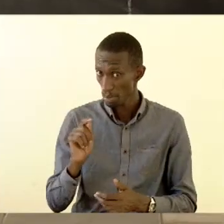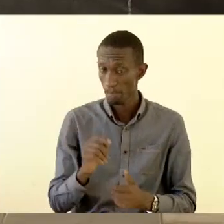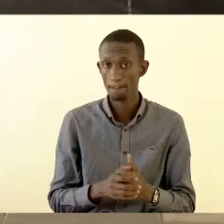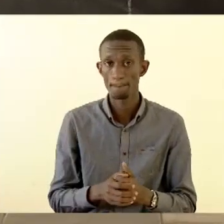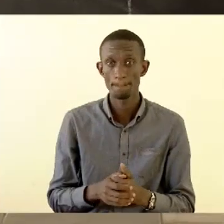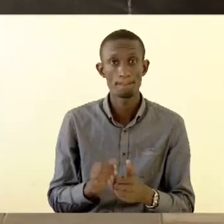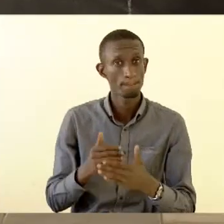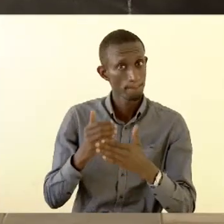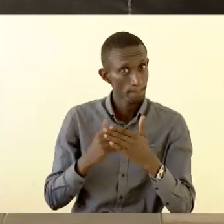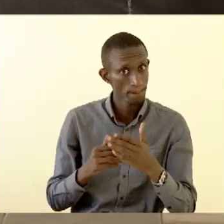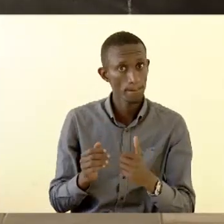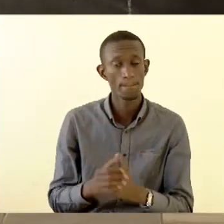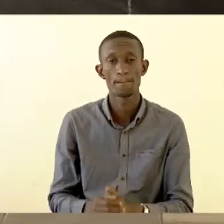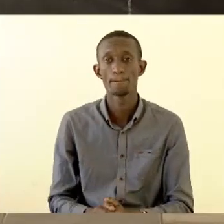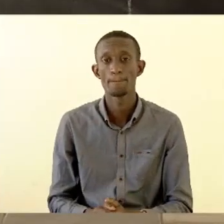the